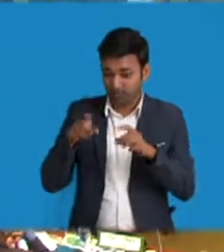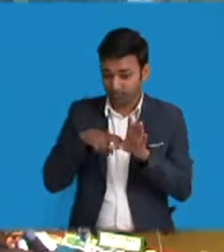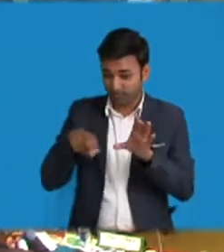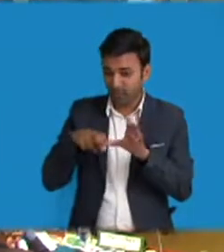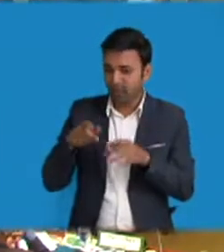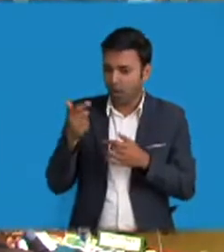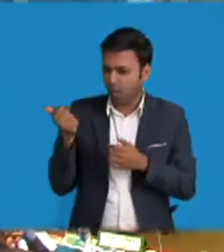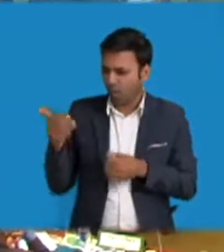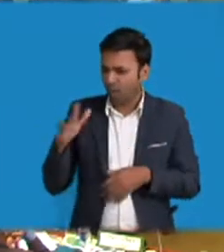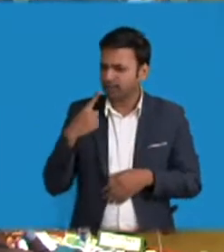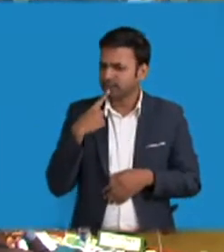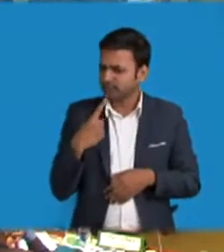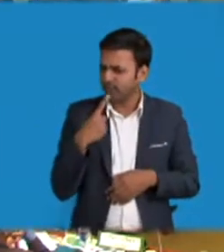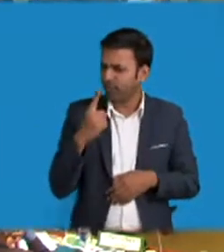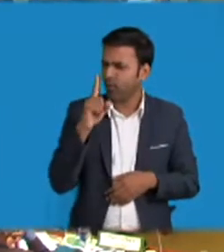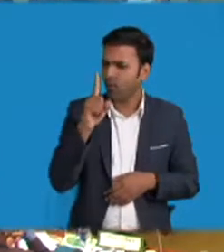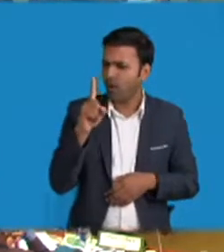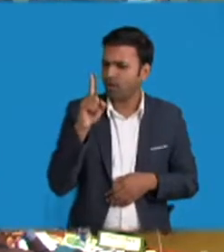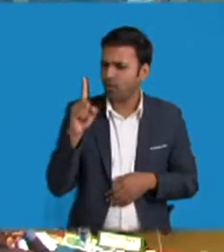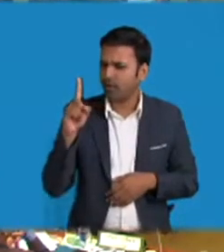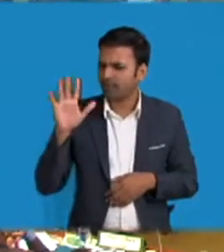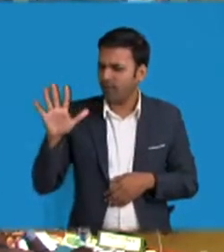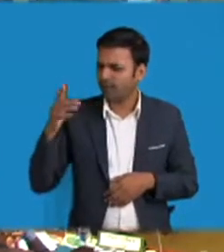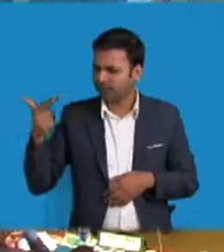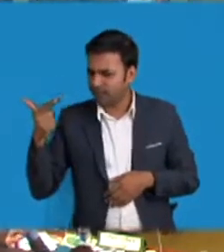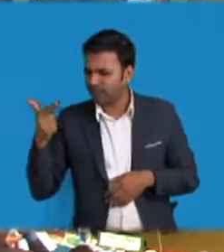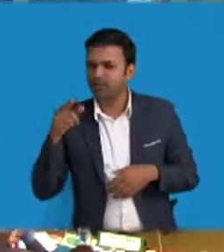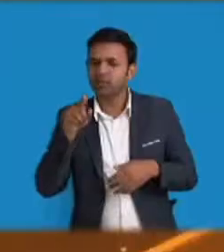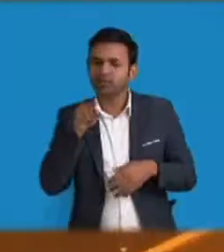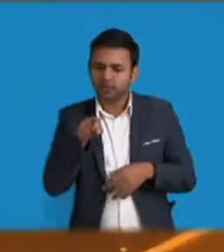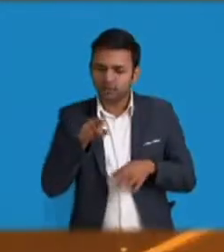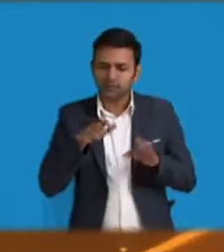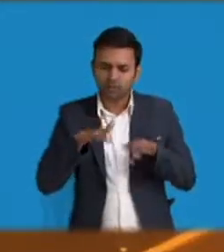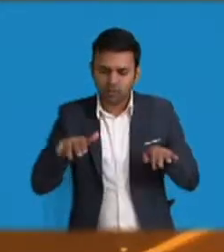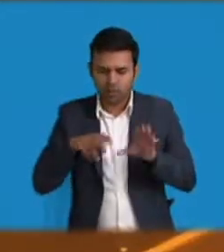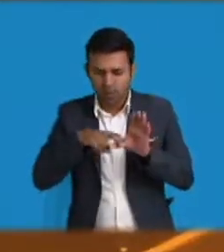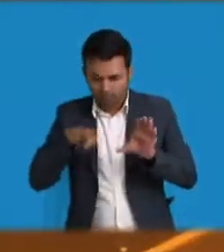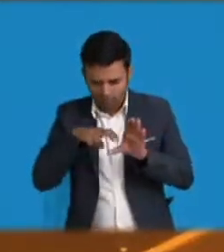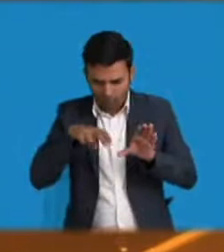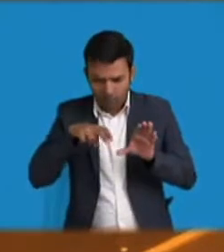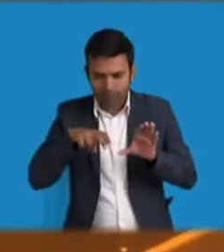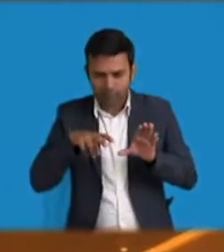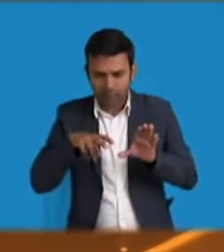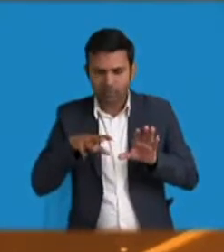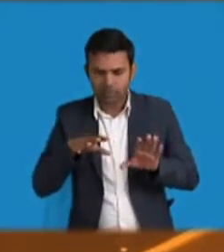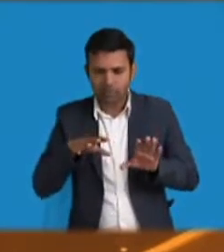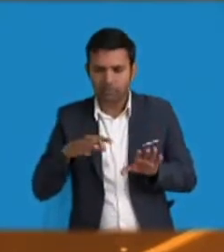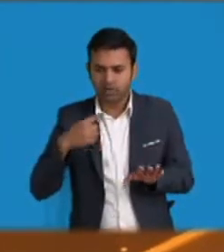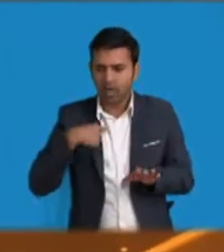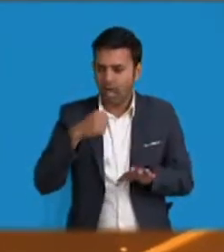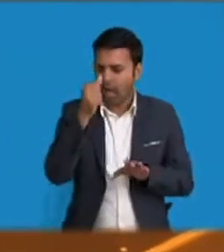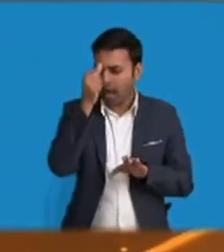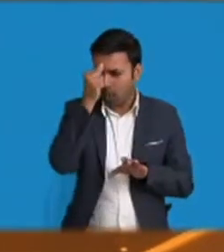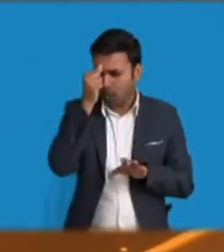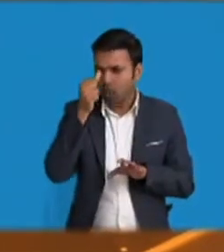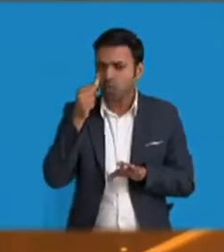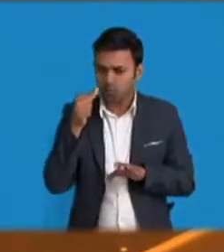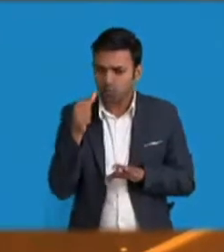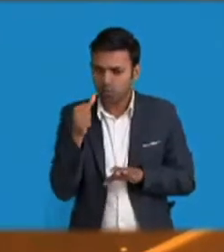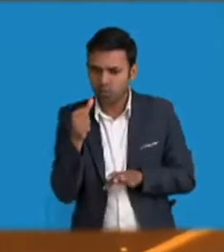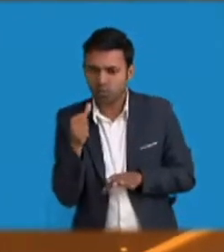mentioned, 1157 students dropping out. We know that students start dropping out at year 2.